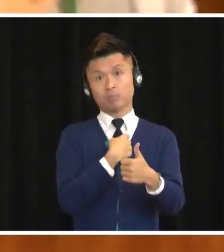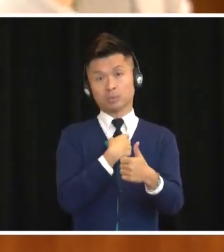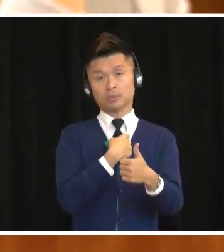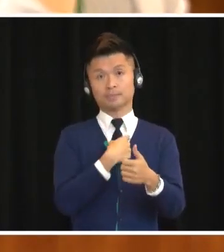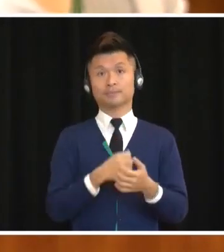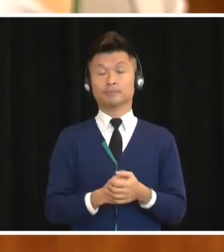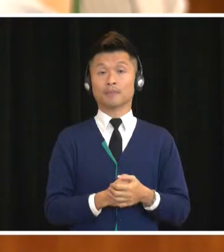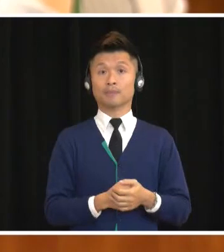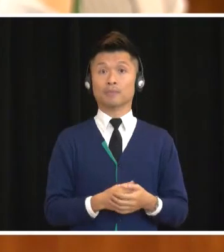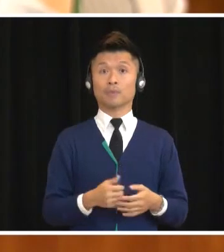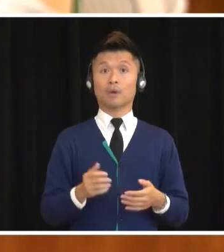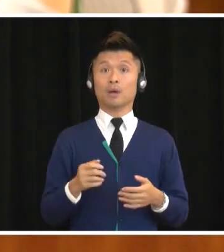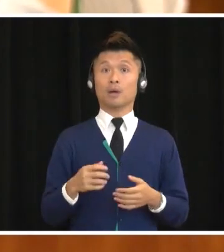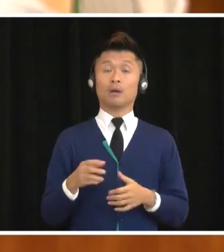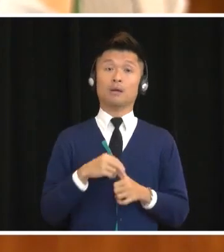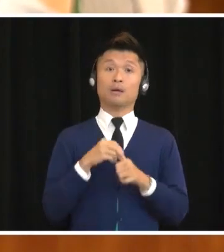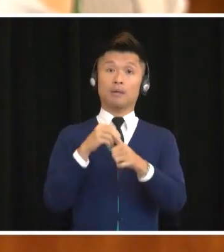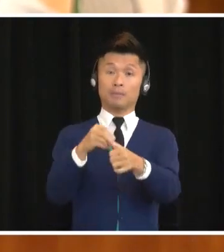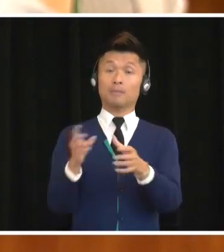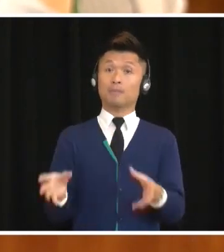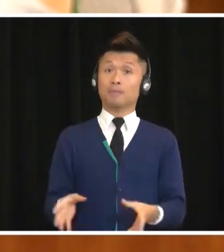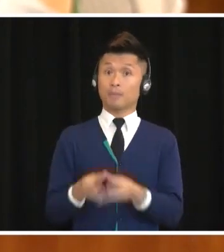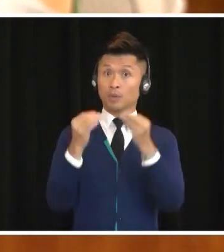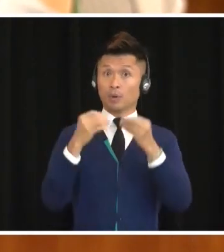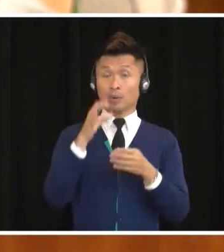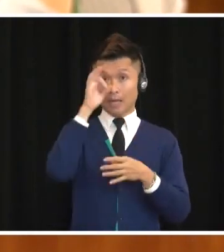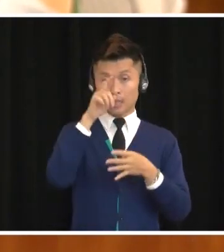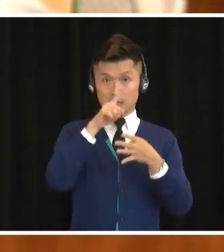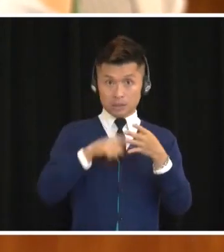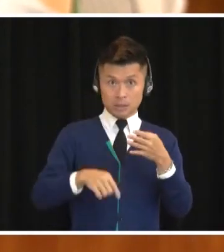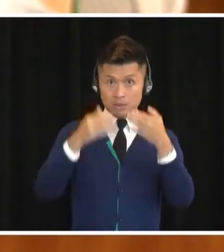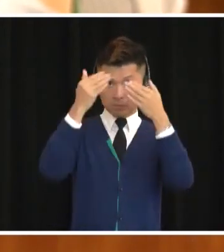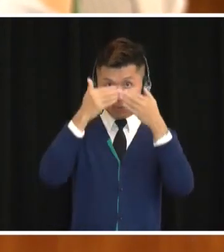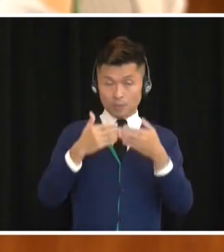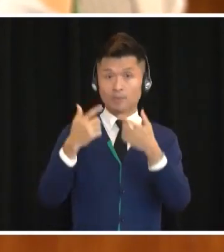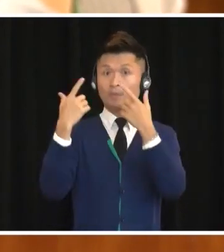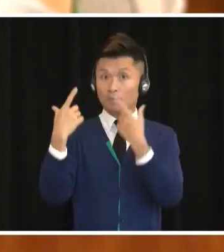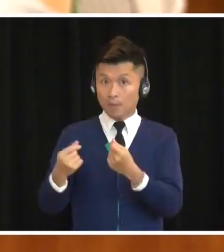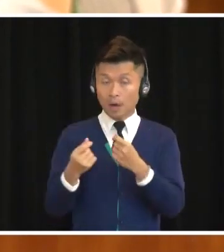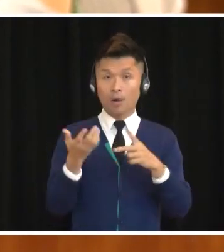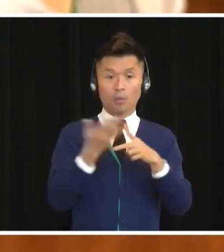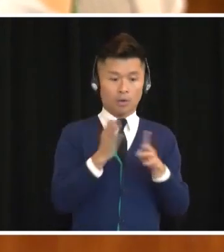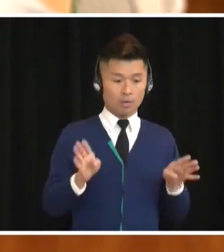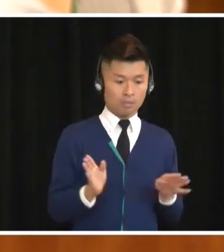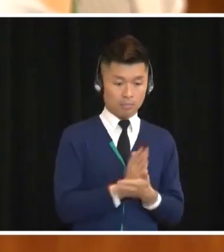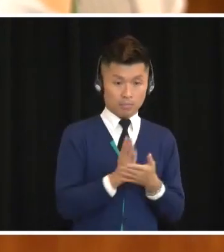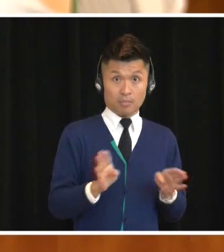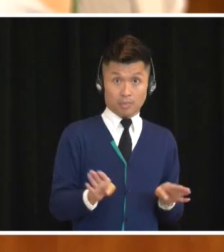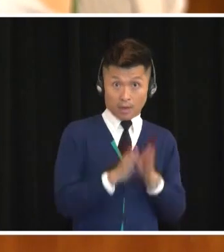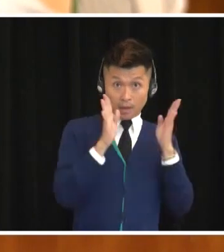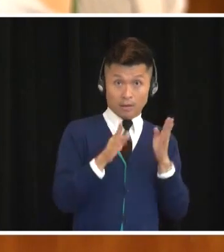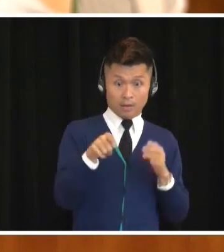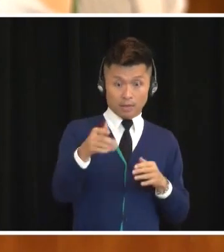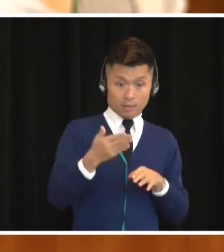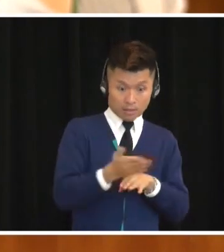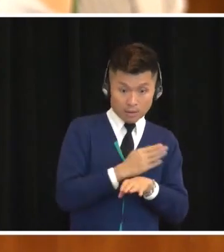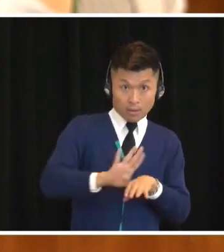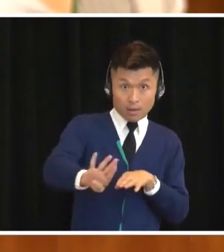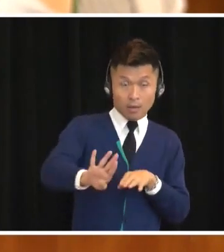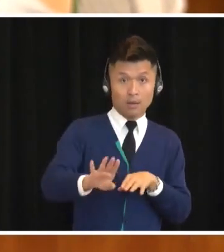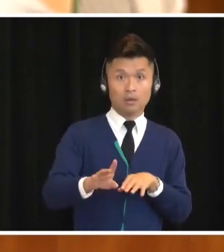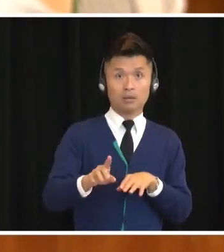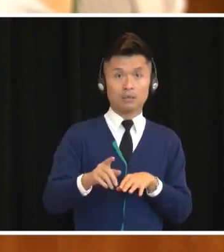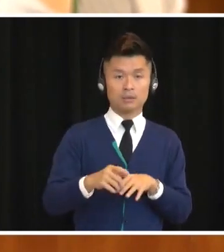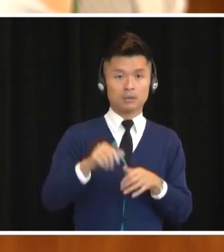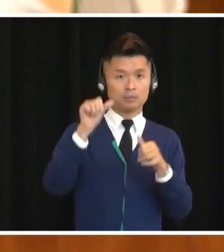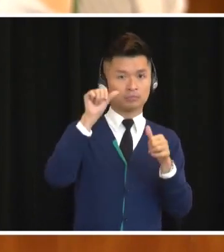make a ruling for protective measures and treatment. Of course, the